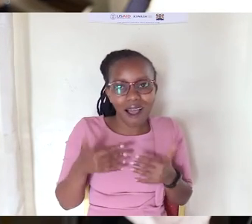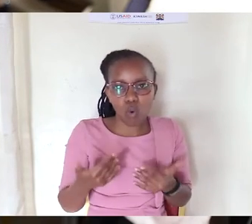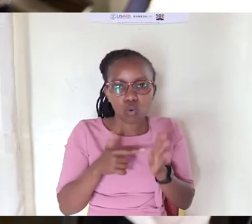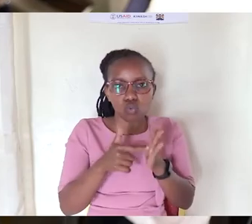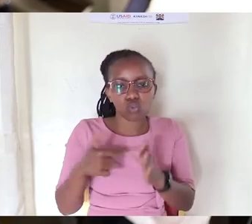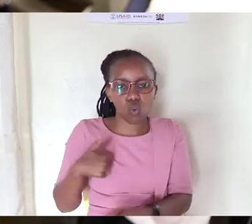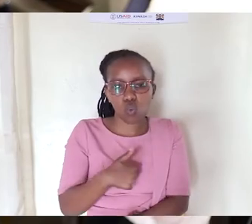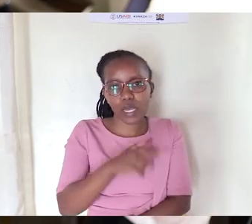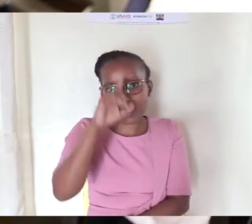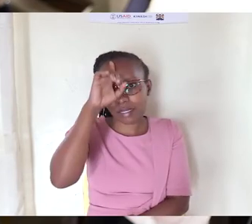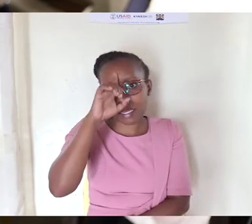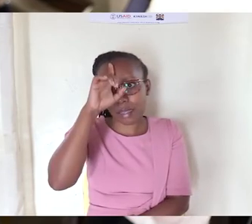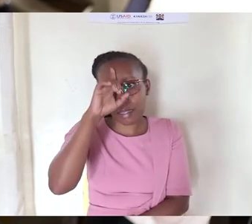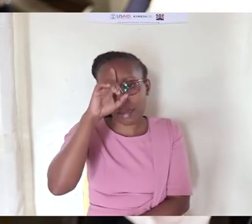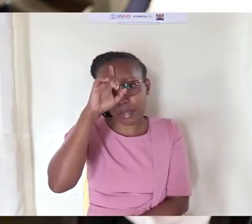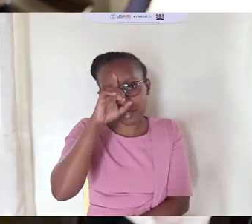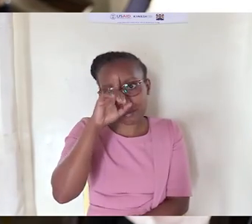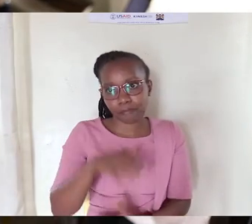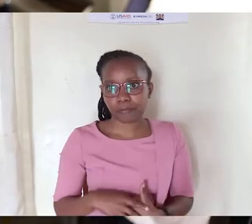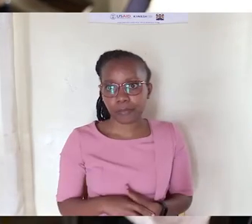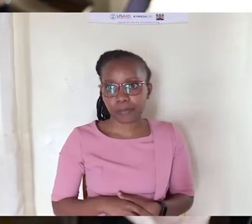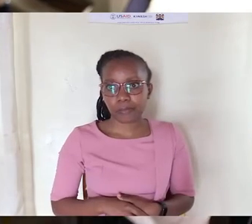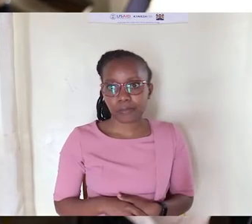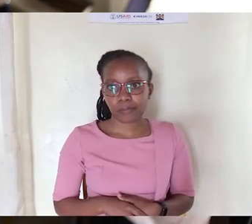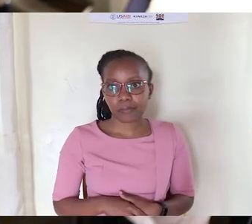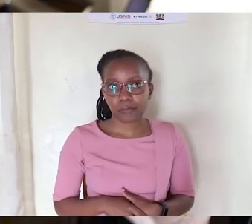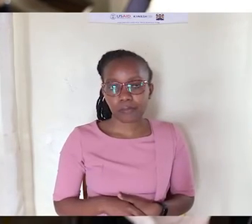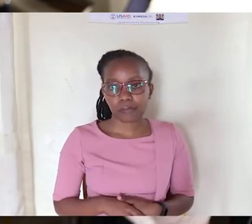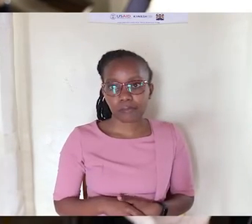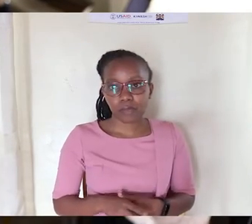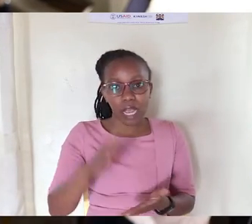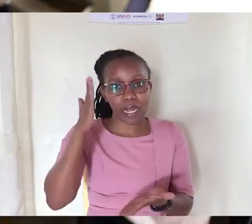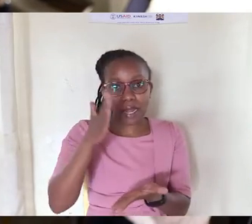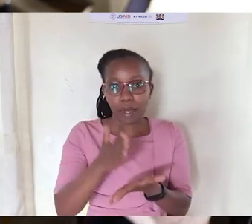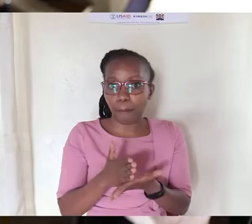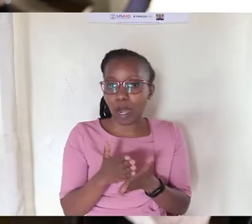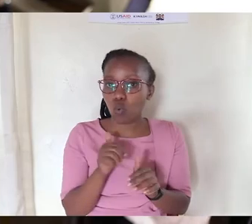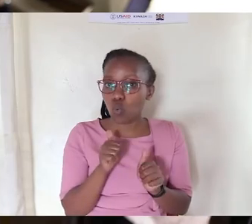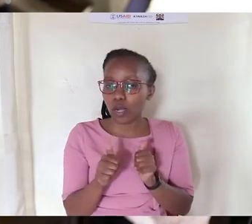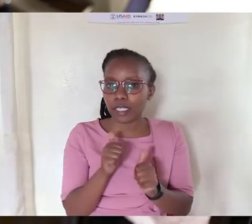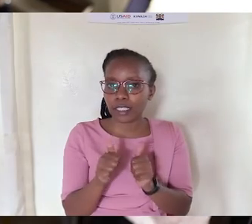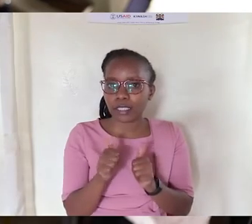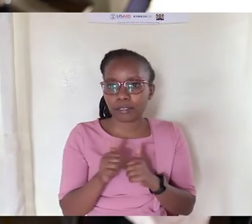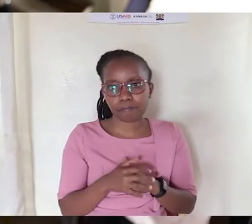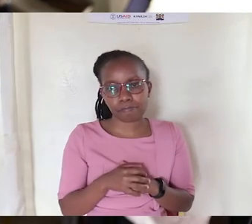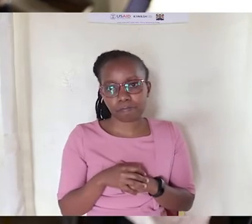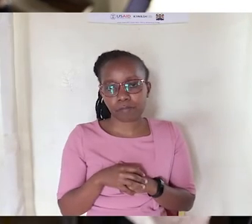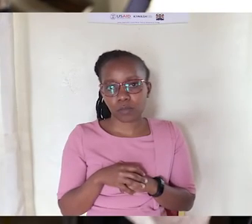serious to put an end to gender-based violence? And the reality and the fact is, we are where we